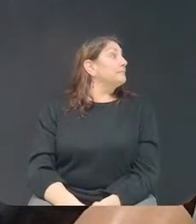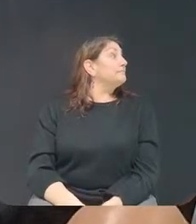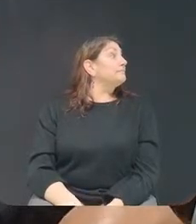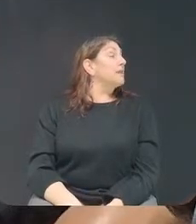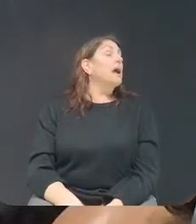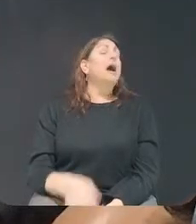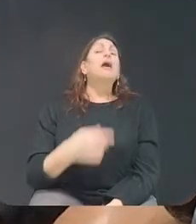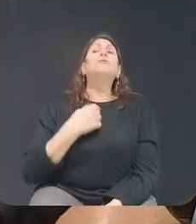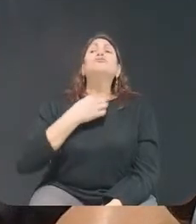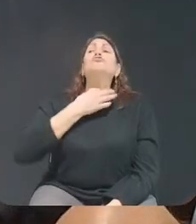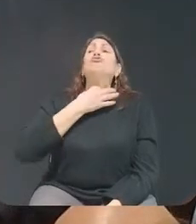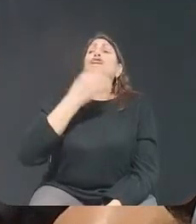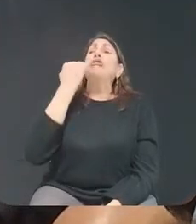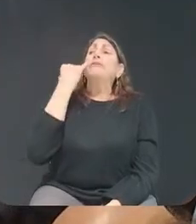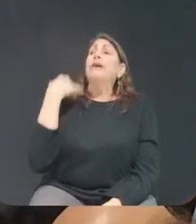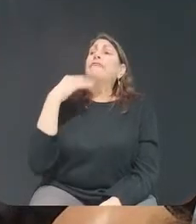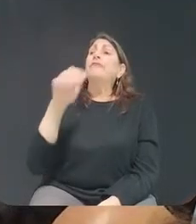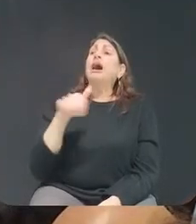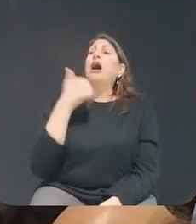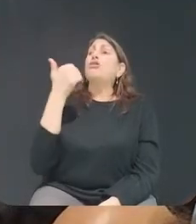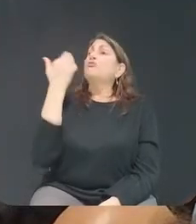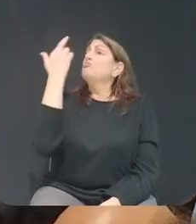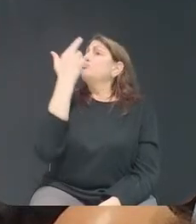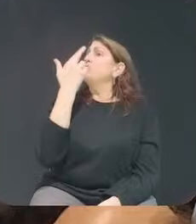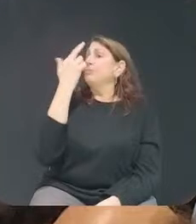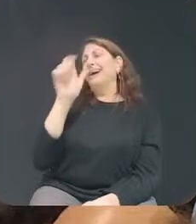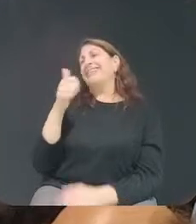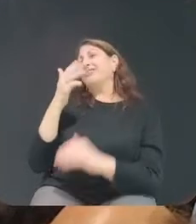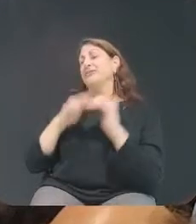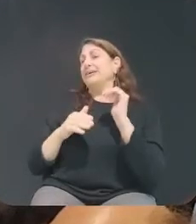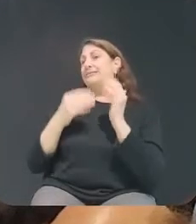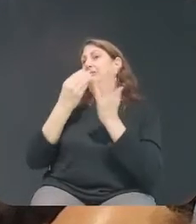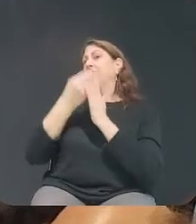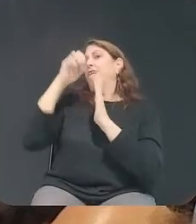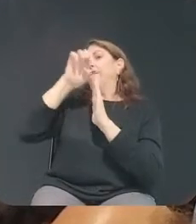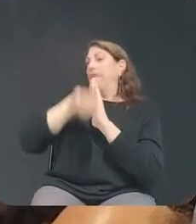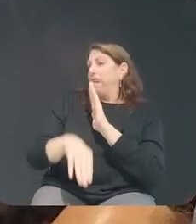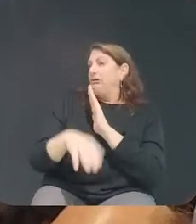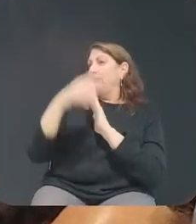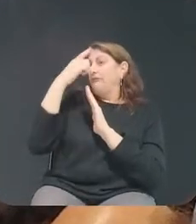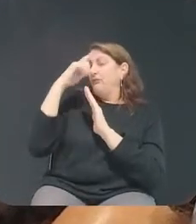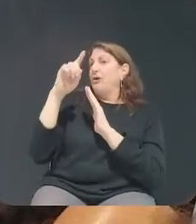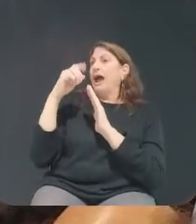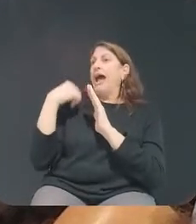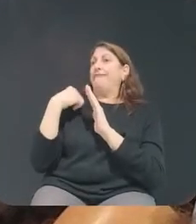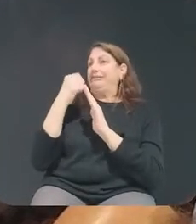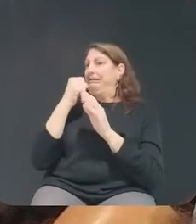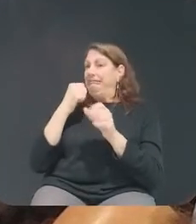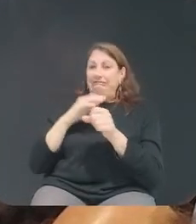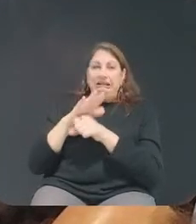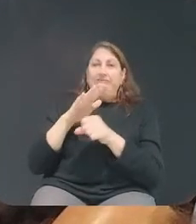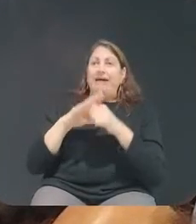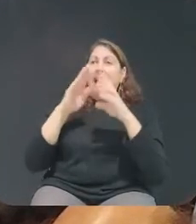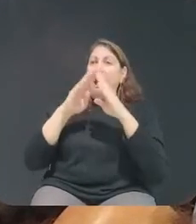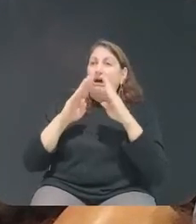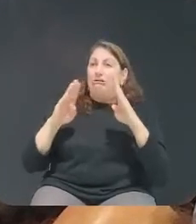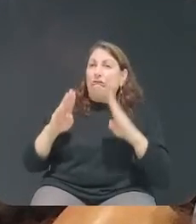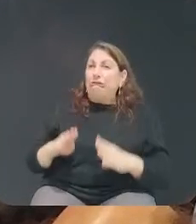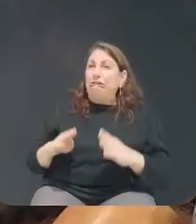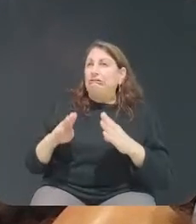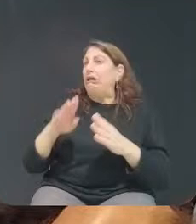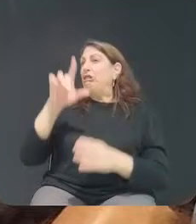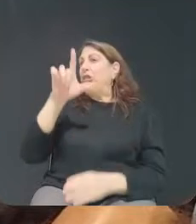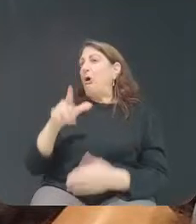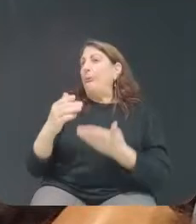So I was curious if there were other reasons besides the recession for the low income housing shortage and in the Pioneer Square Skid